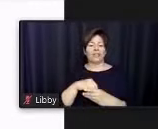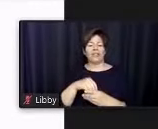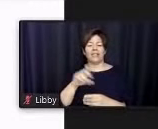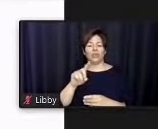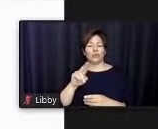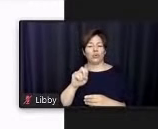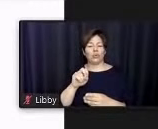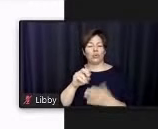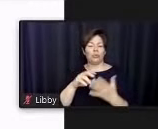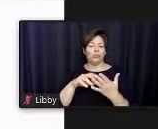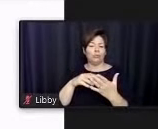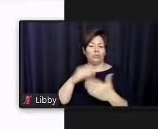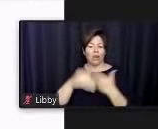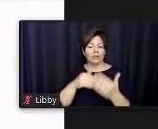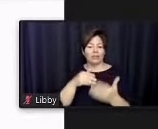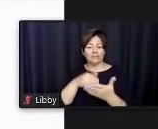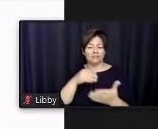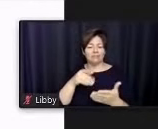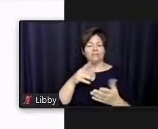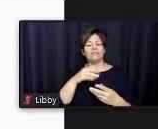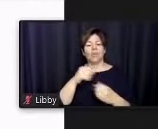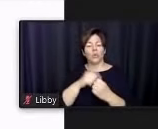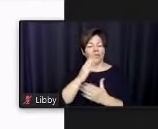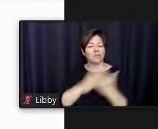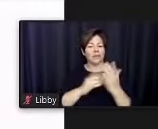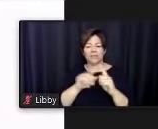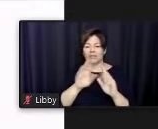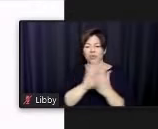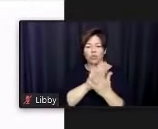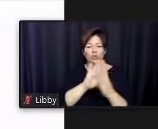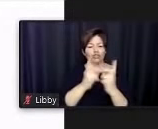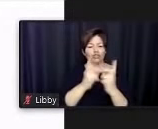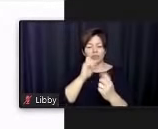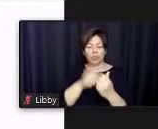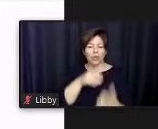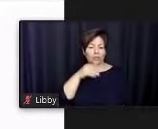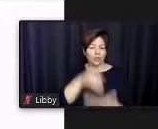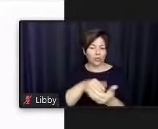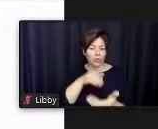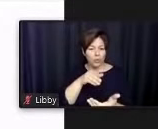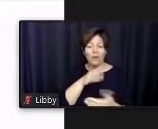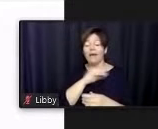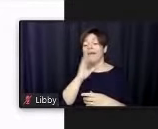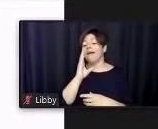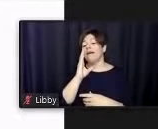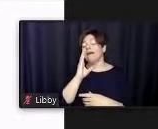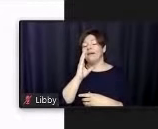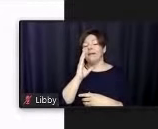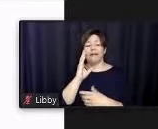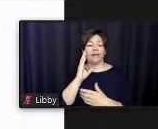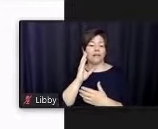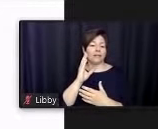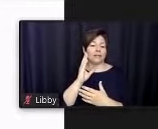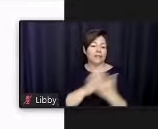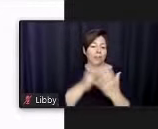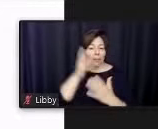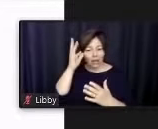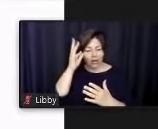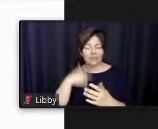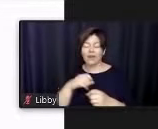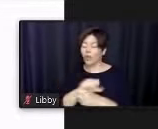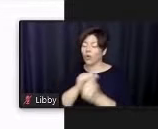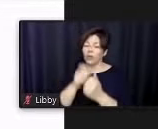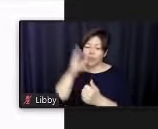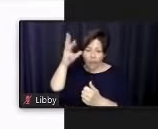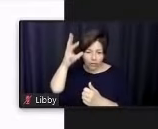years, and now I work with school districts that have been sued. And what I do, and parents, and I work with parents, and